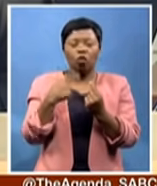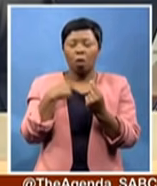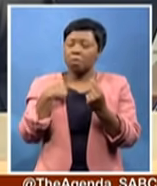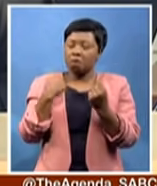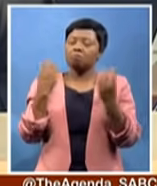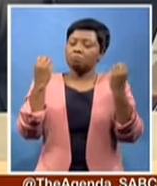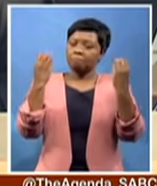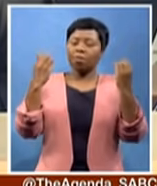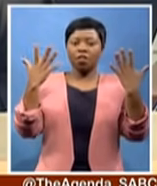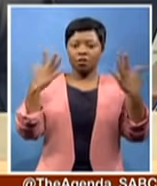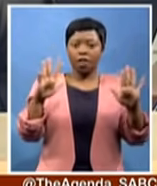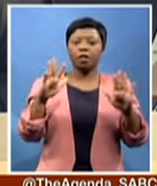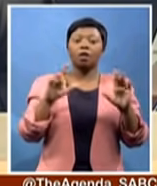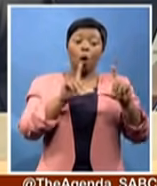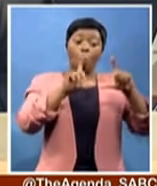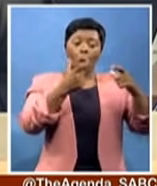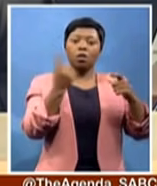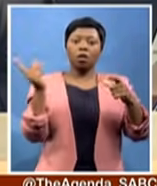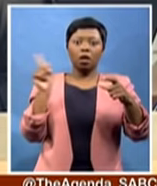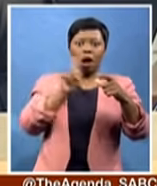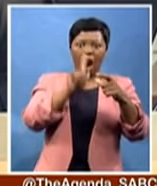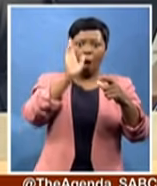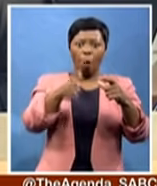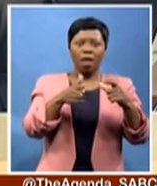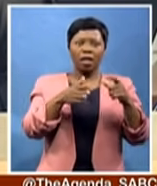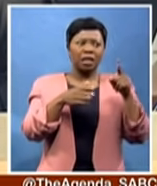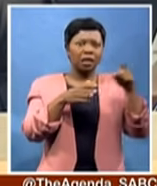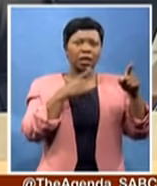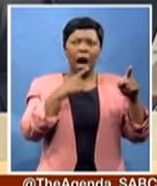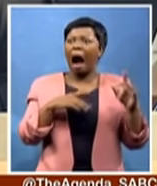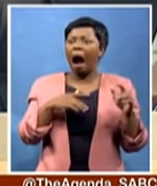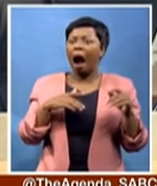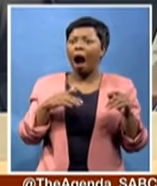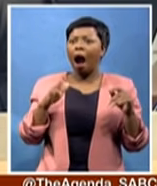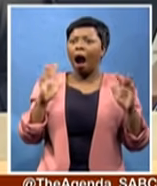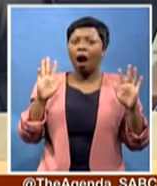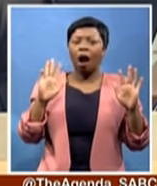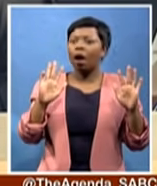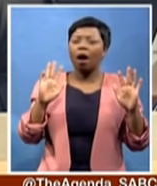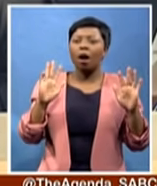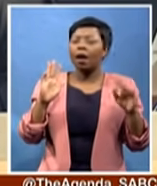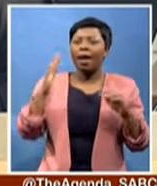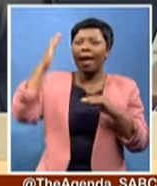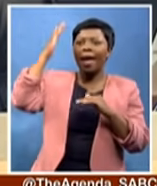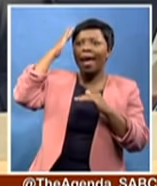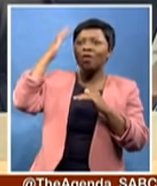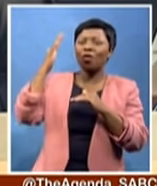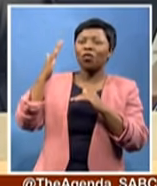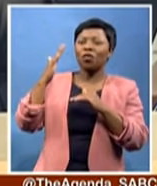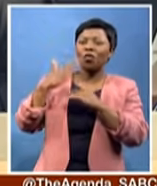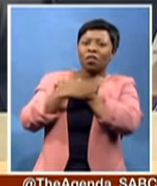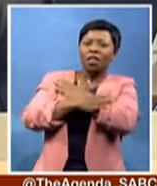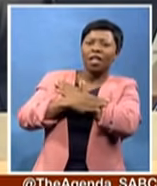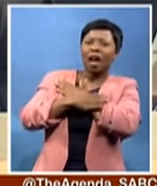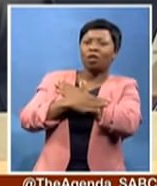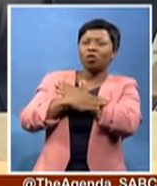was, how can you do that as head of state? I said, this is how our democracy